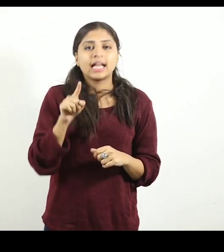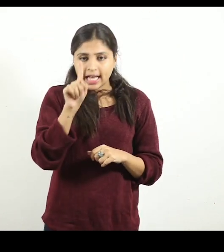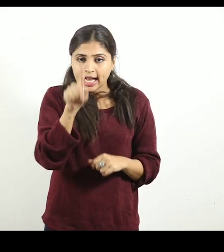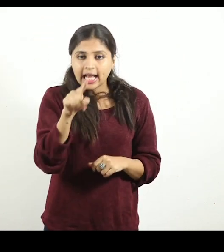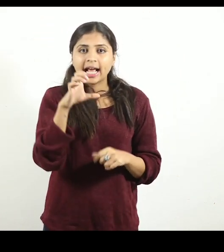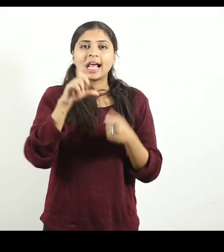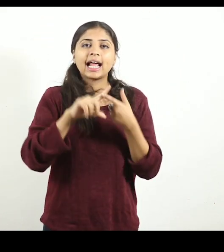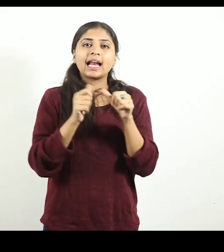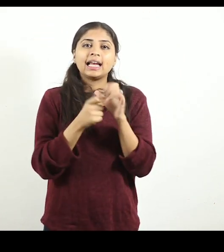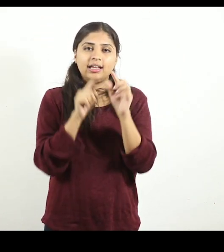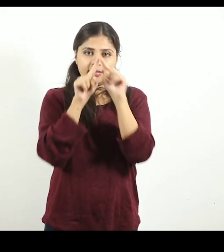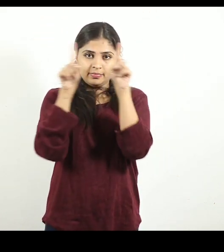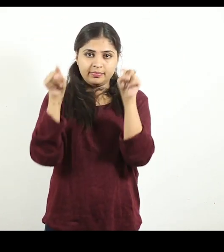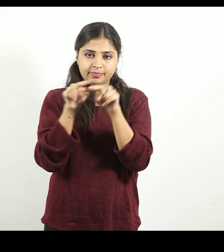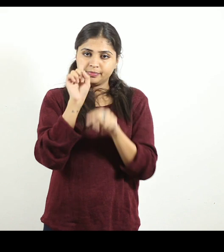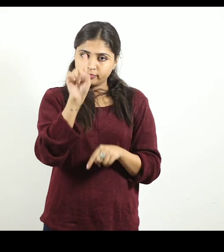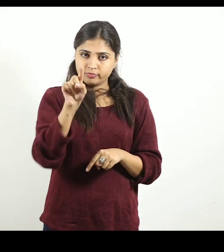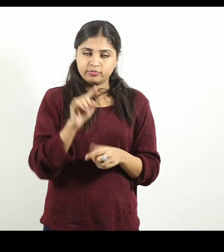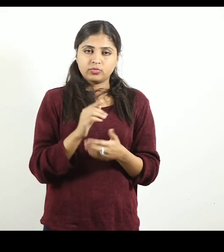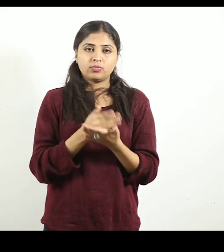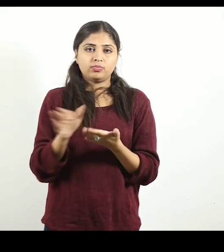Clear Contents.